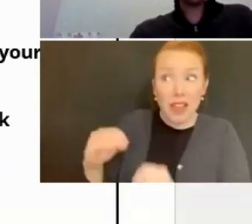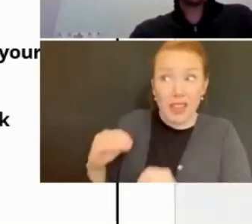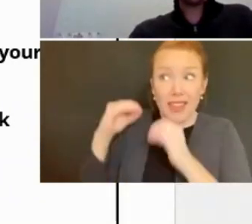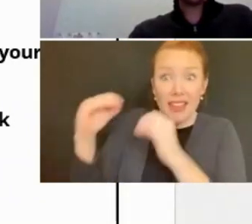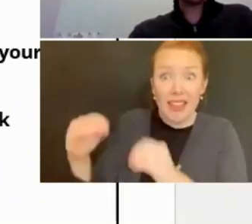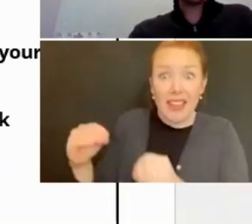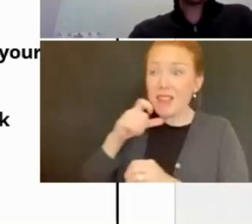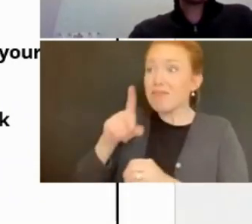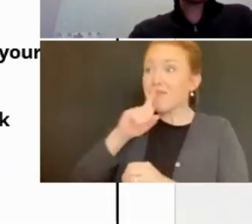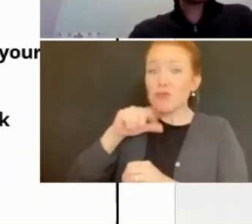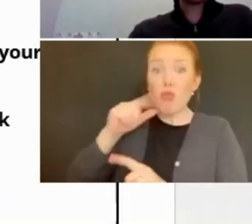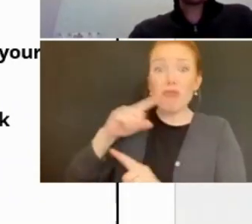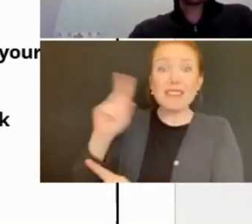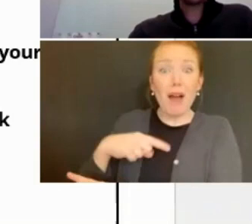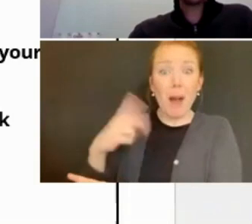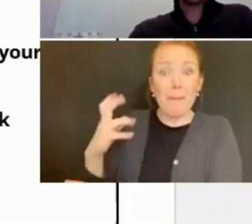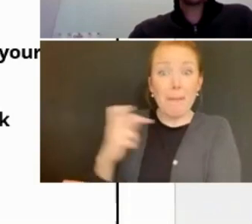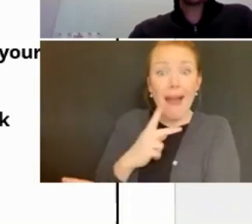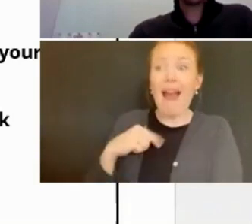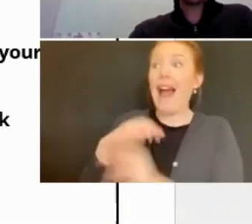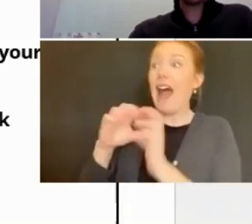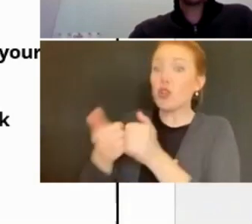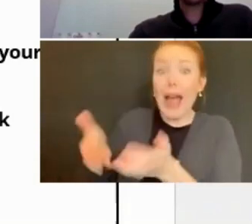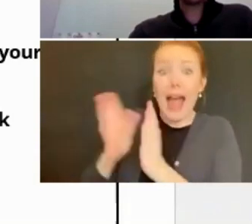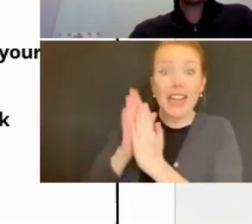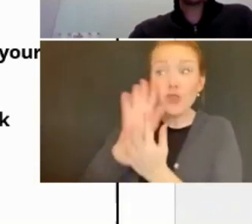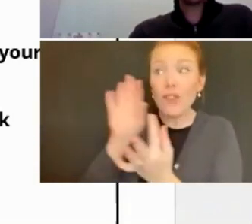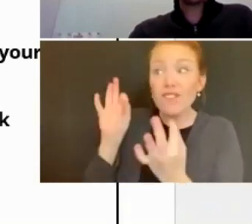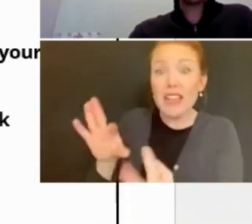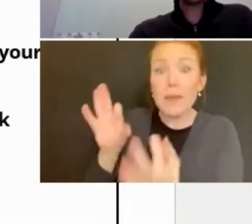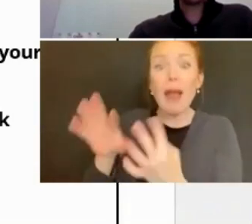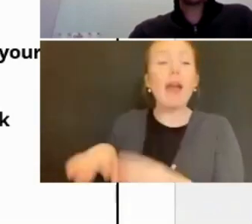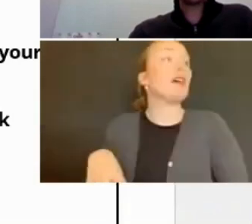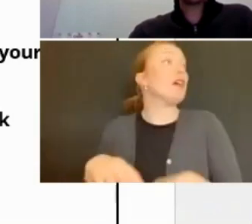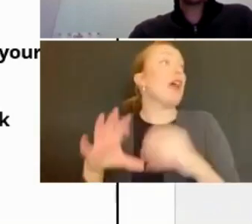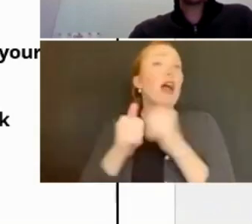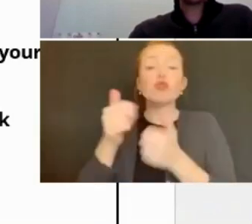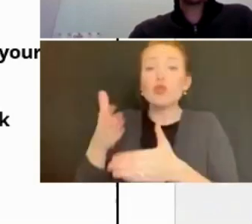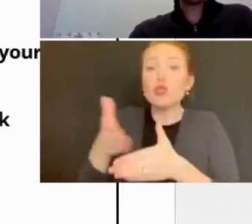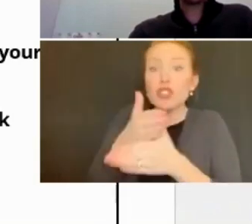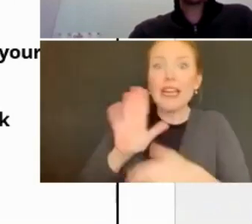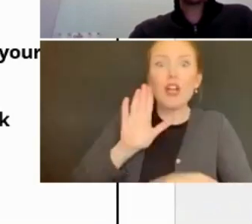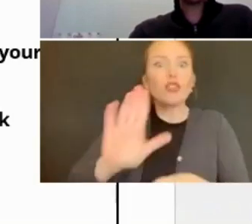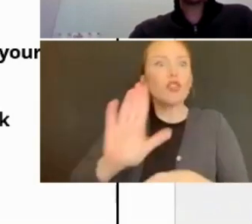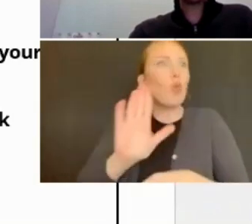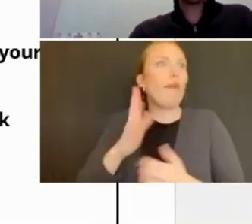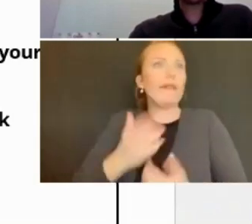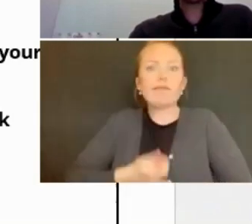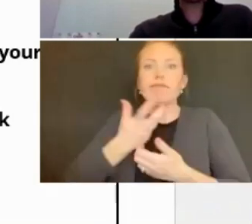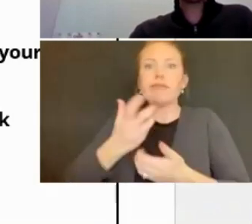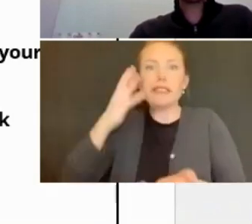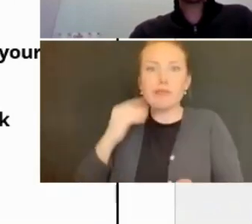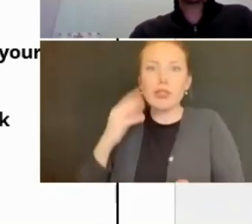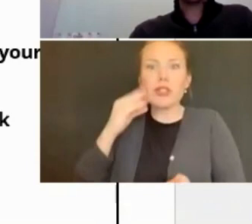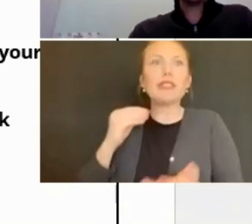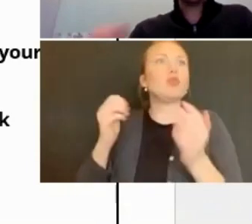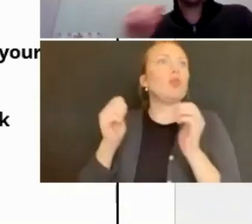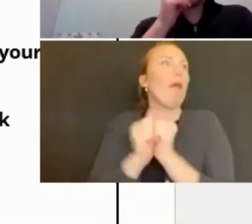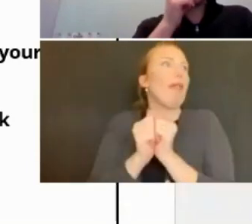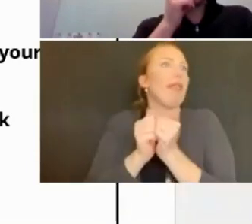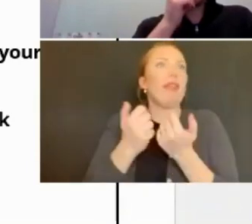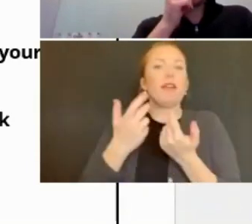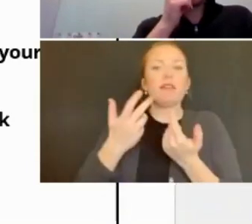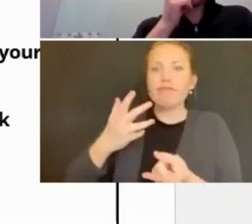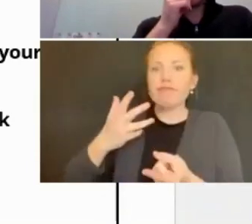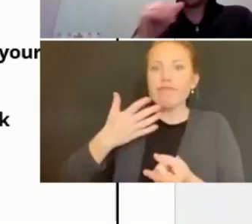How to ask somebody for feedback, how to tell a story of what time you overcame an obstacle for a cover letter, and how to improve how you look in the